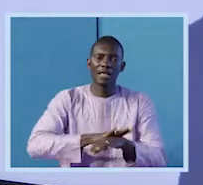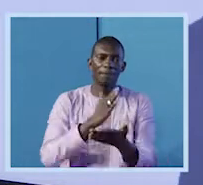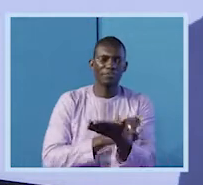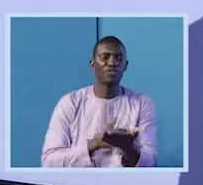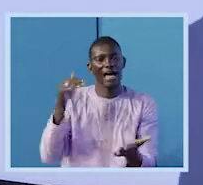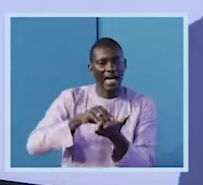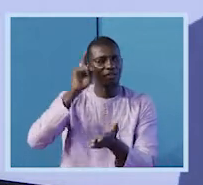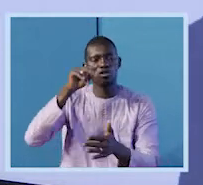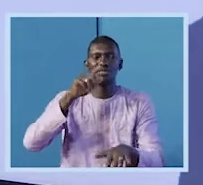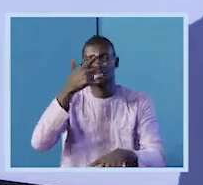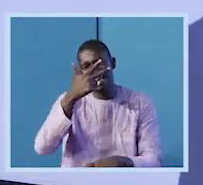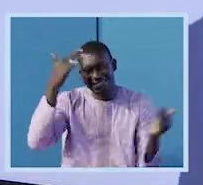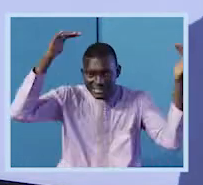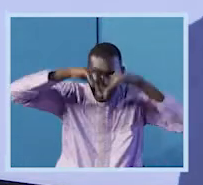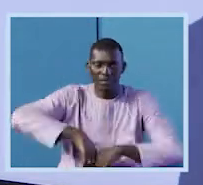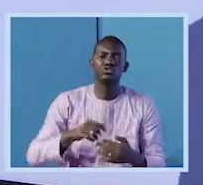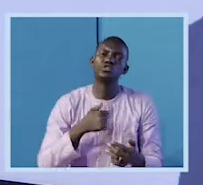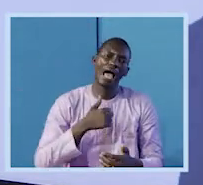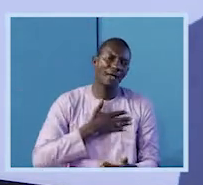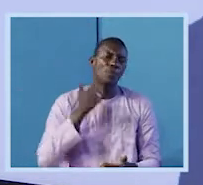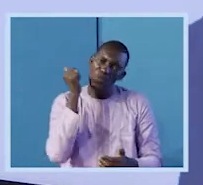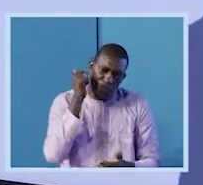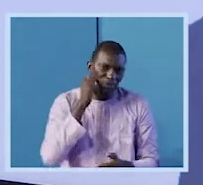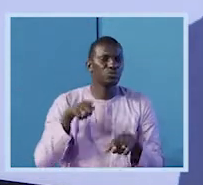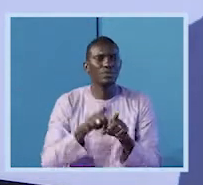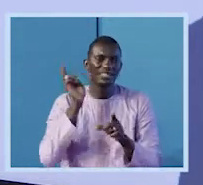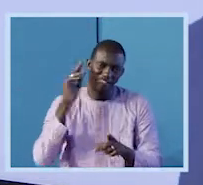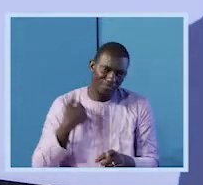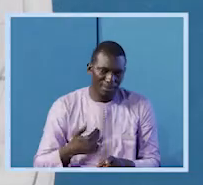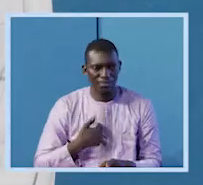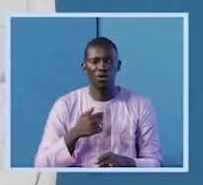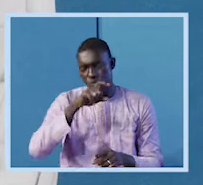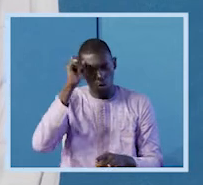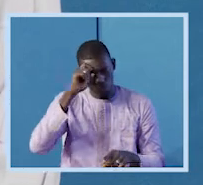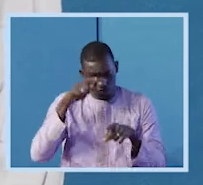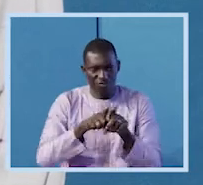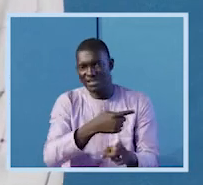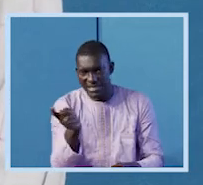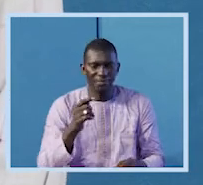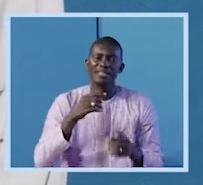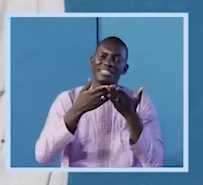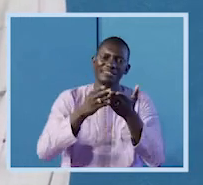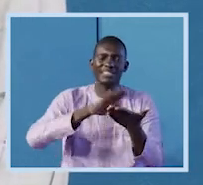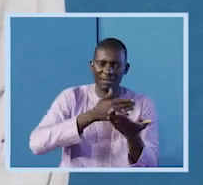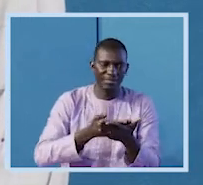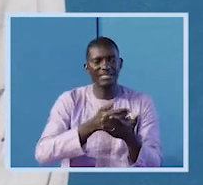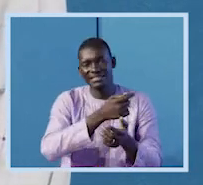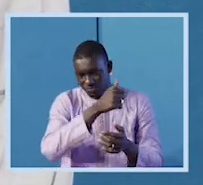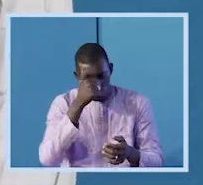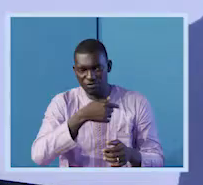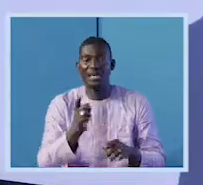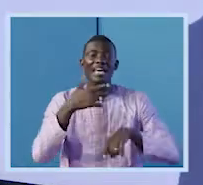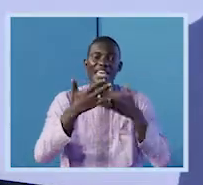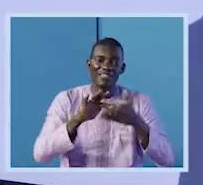So, I'm always with deaf people, working for them, providing interpreter service for them, having family meetings for them, even